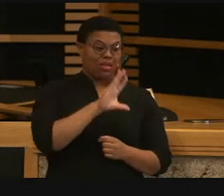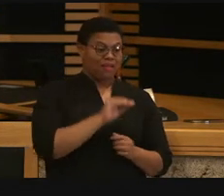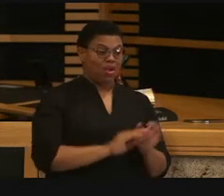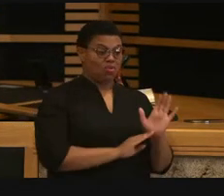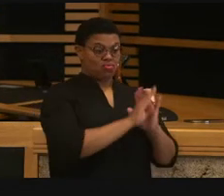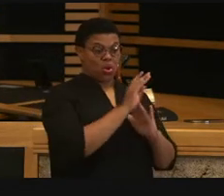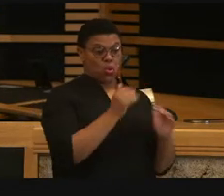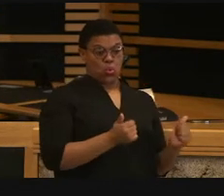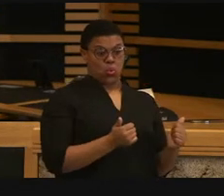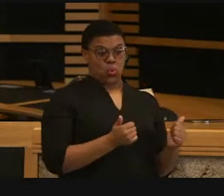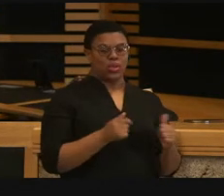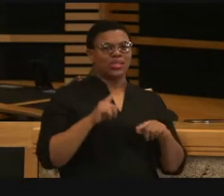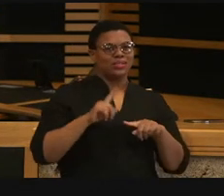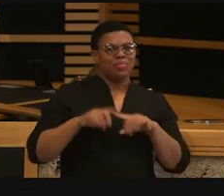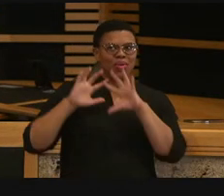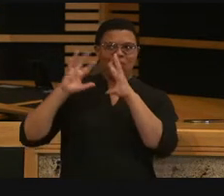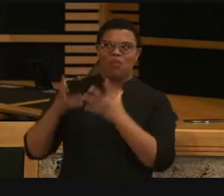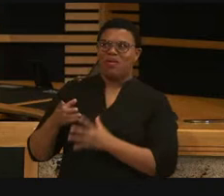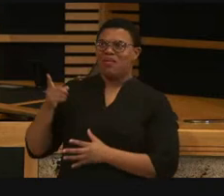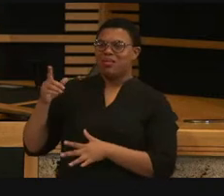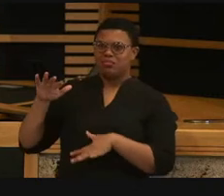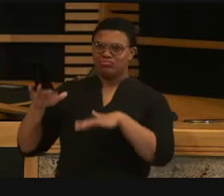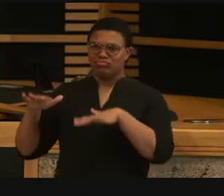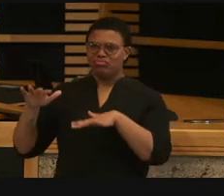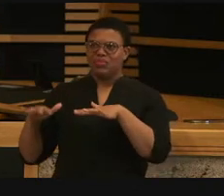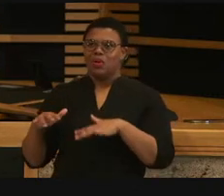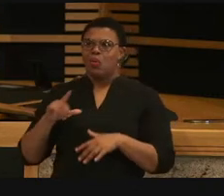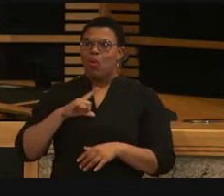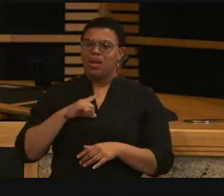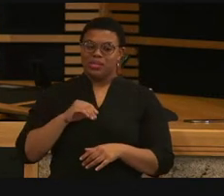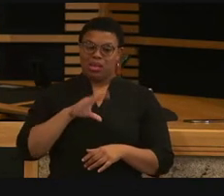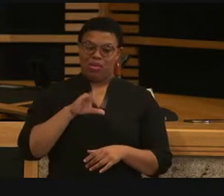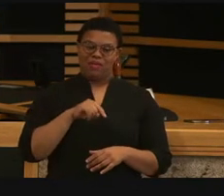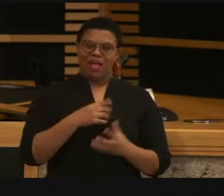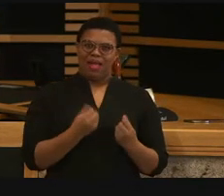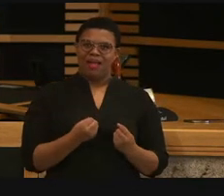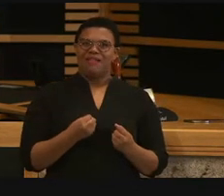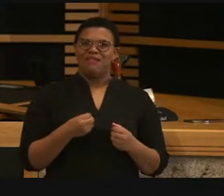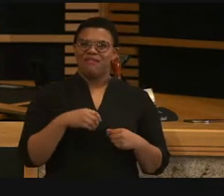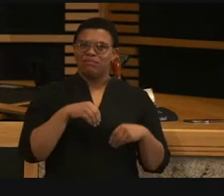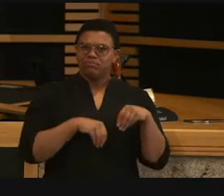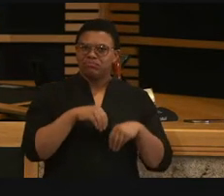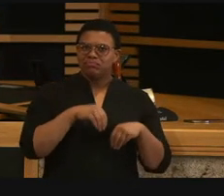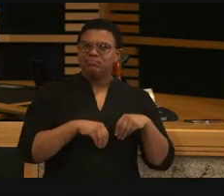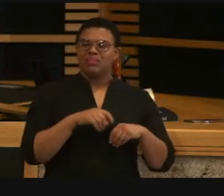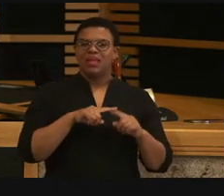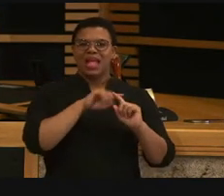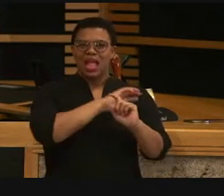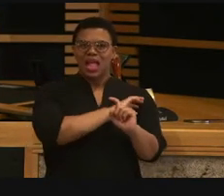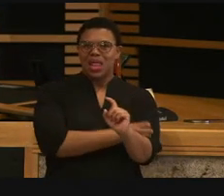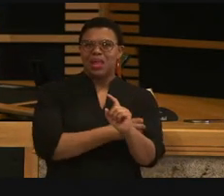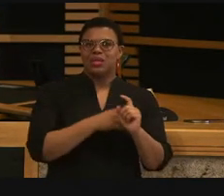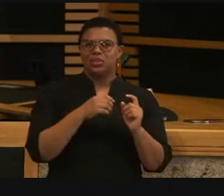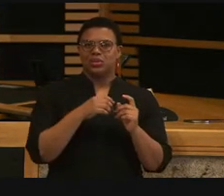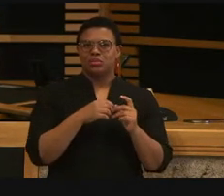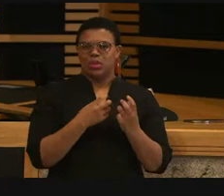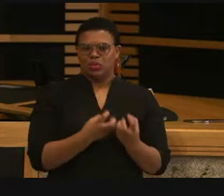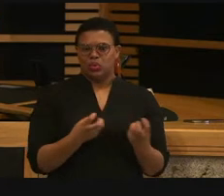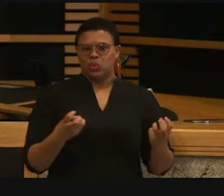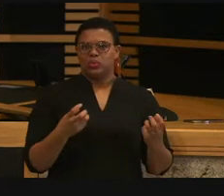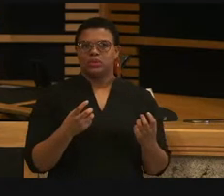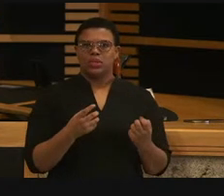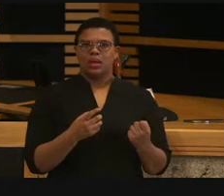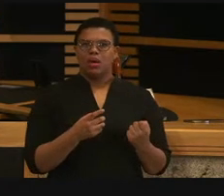stability. Note that South Africa is endowed with a huge mineral and energy resources and